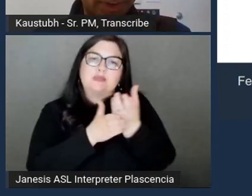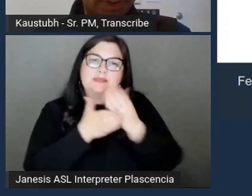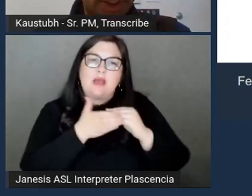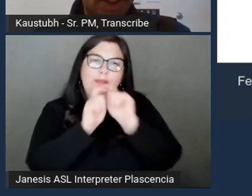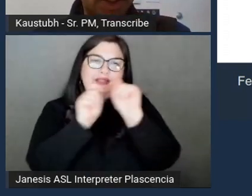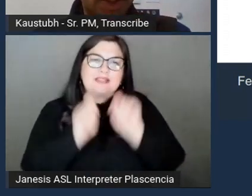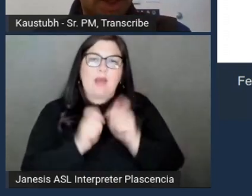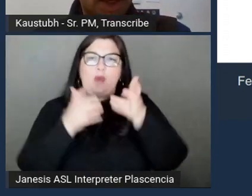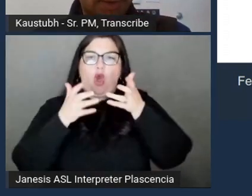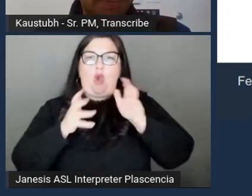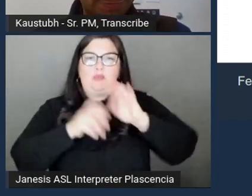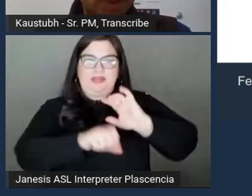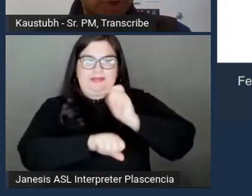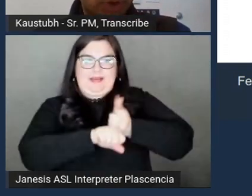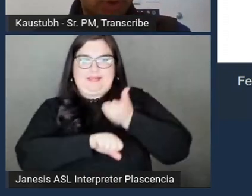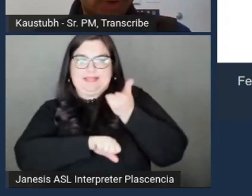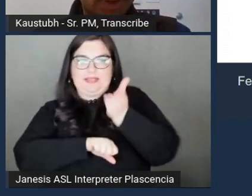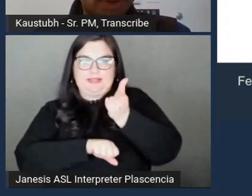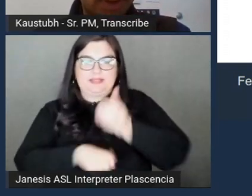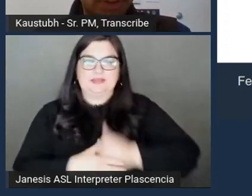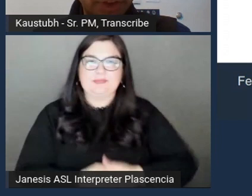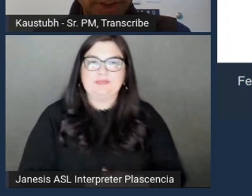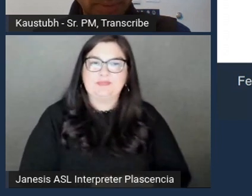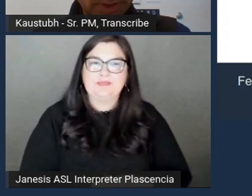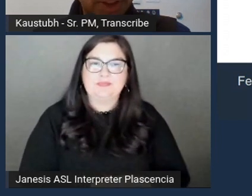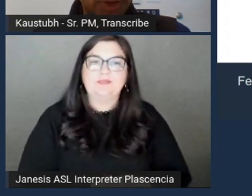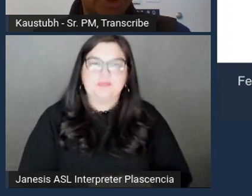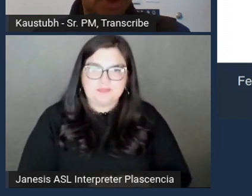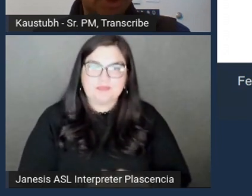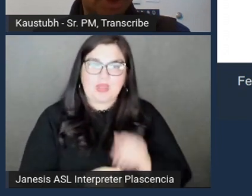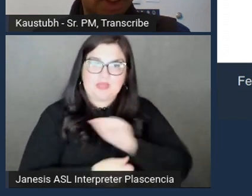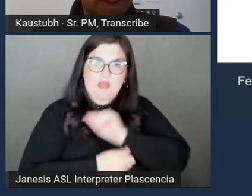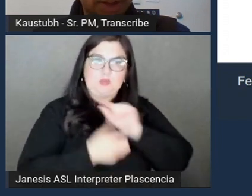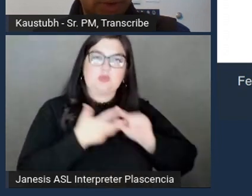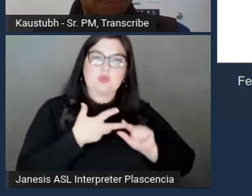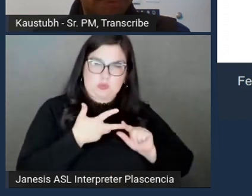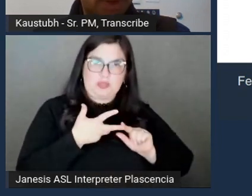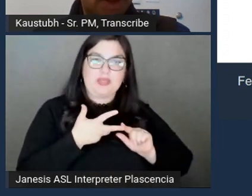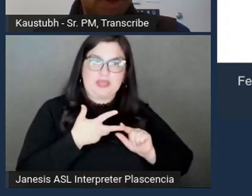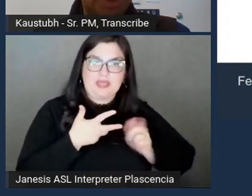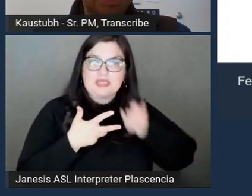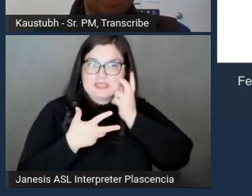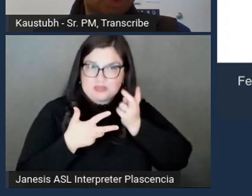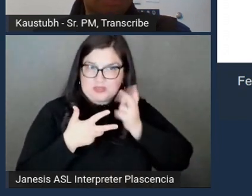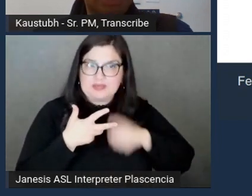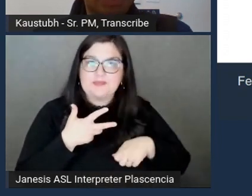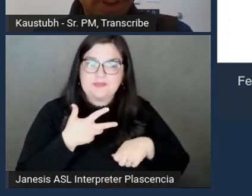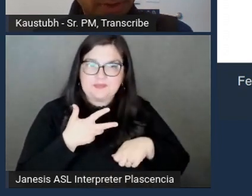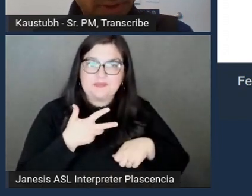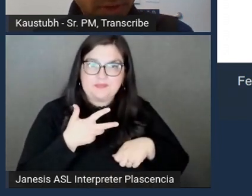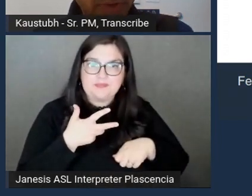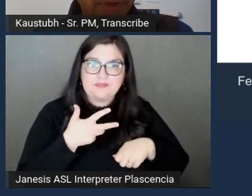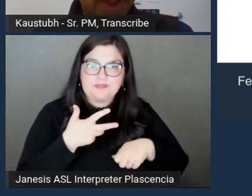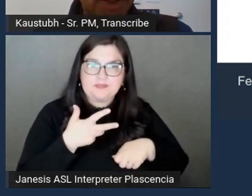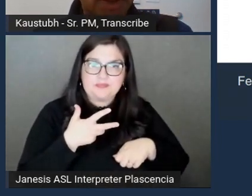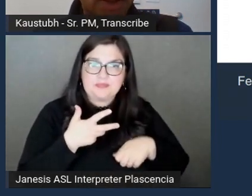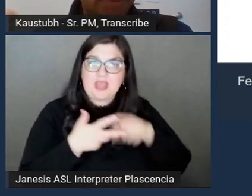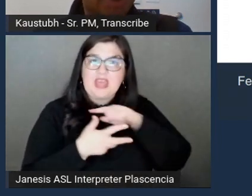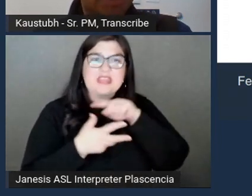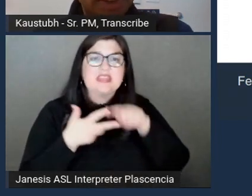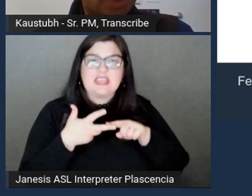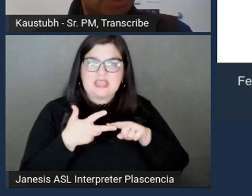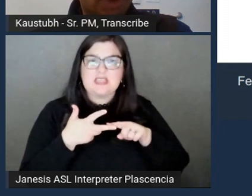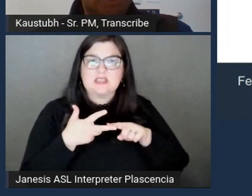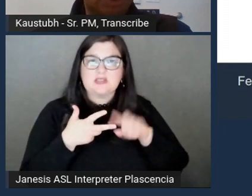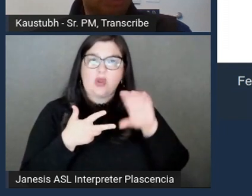already exist, right? So there are 3 templates that you're seeing on your screen right now. These are the common use cases that we find are